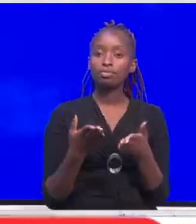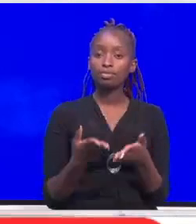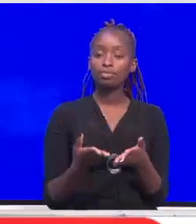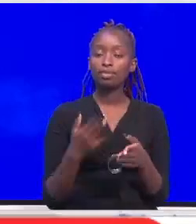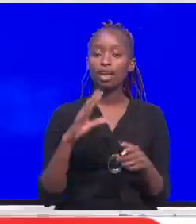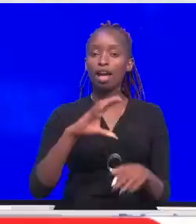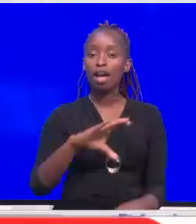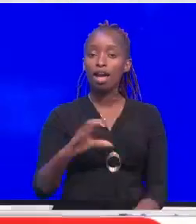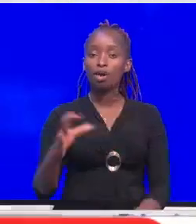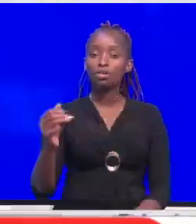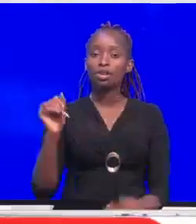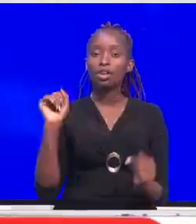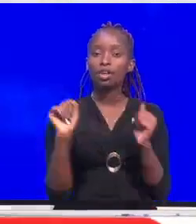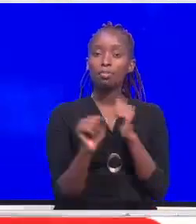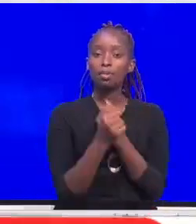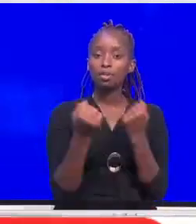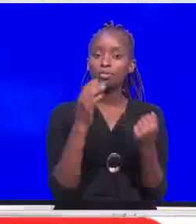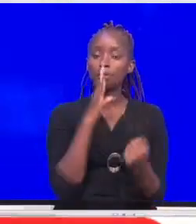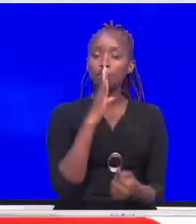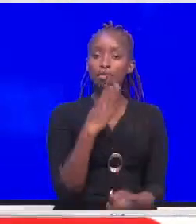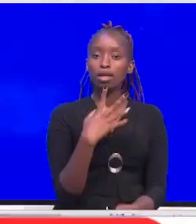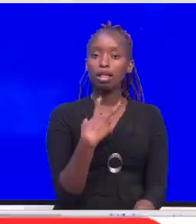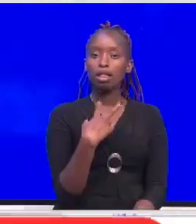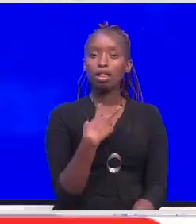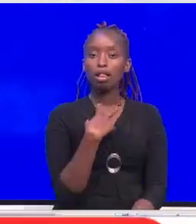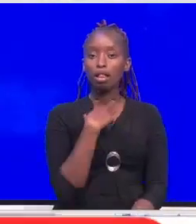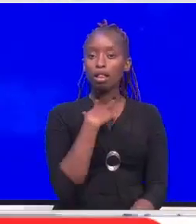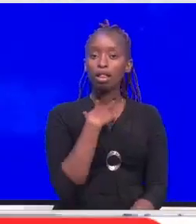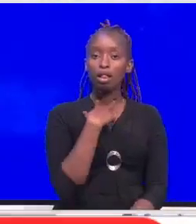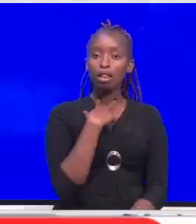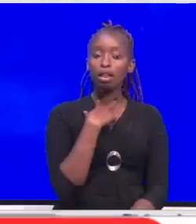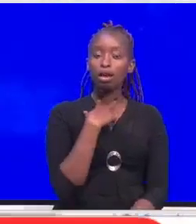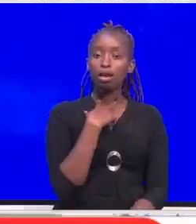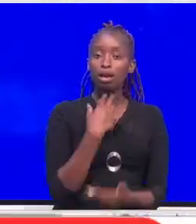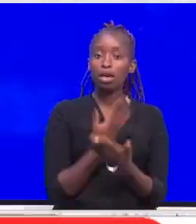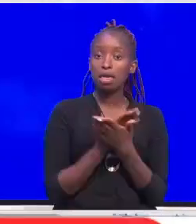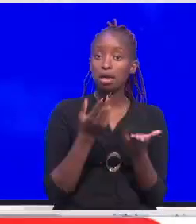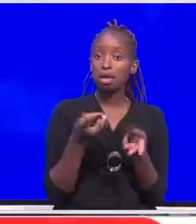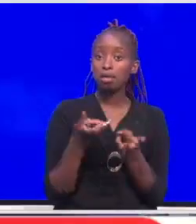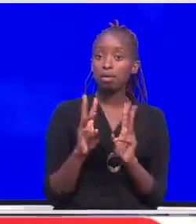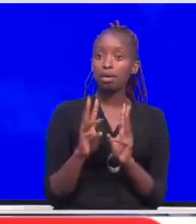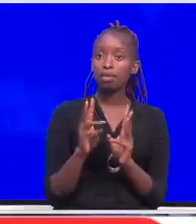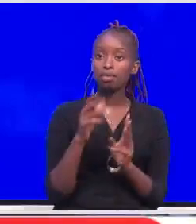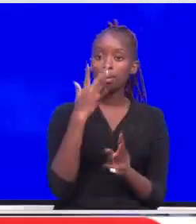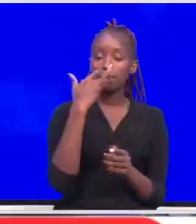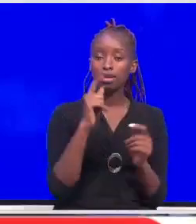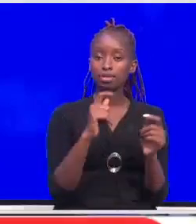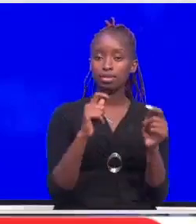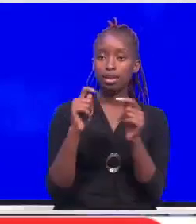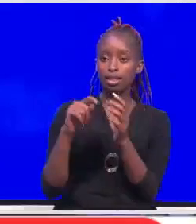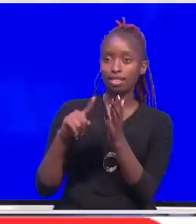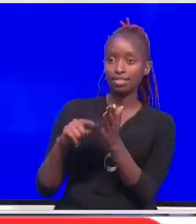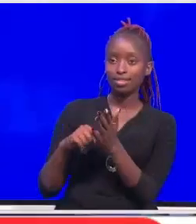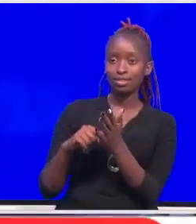hawataweza kukua victimized kwa vyovyote vile kwa sababu ya huu mgomo.